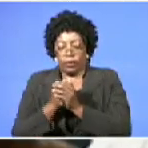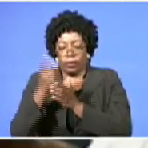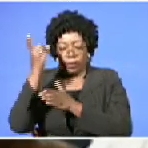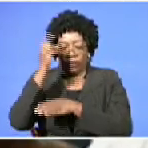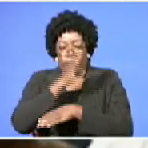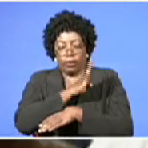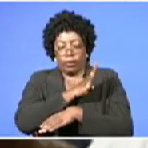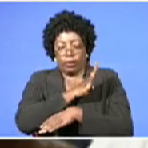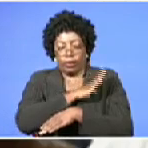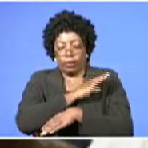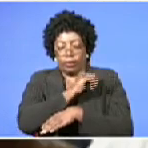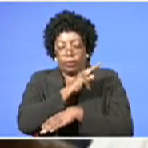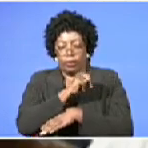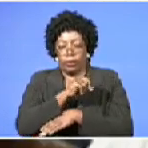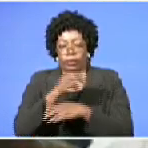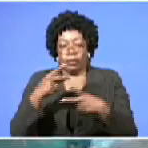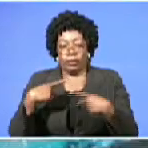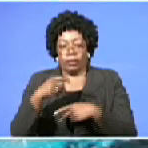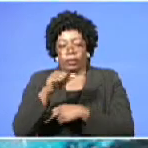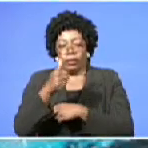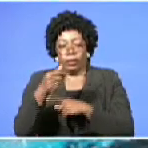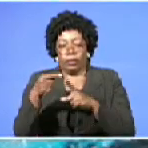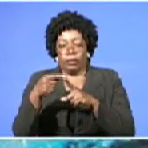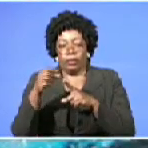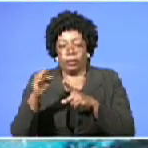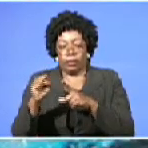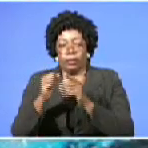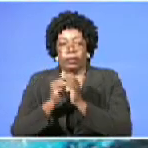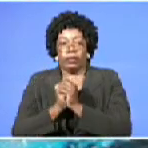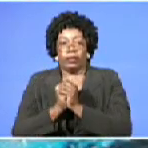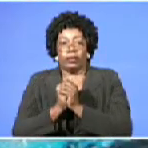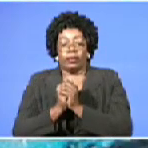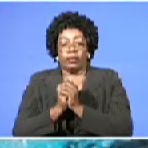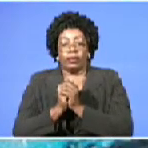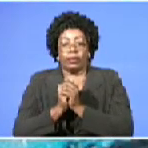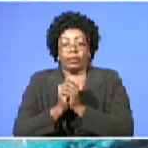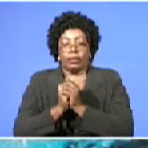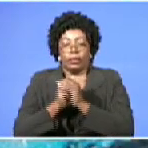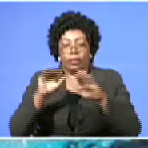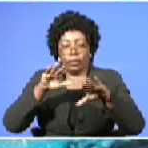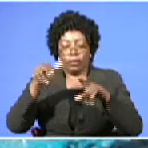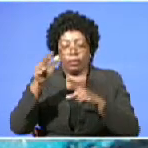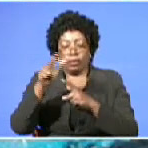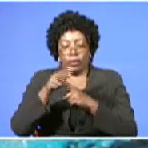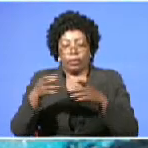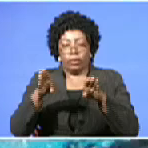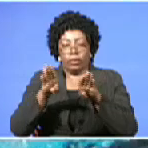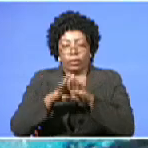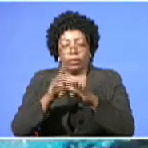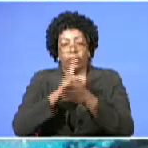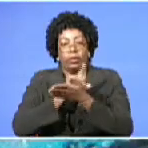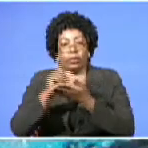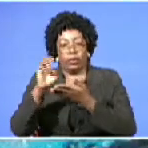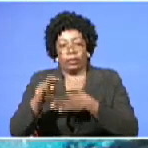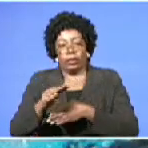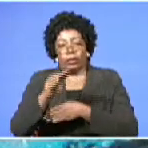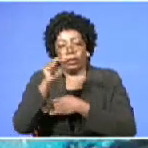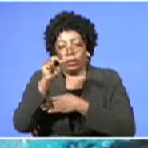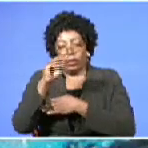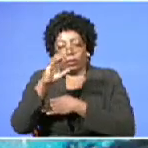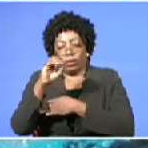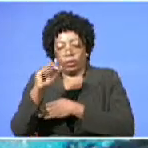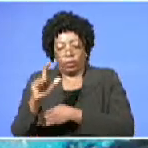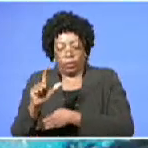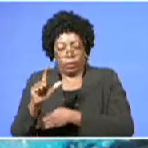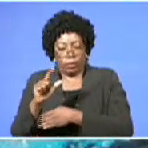10 points in the win. The ACC Men's Swimming Championships closing out over the weekend in North Carolina.